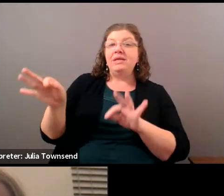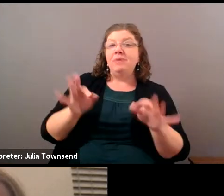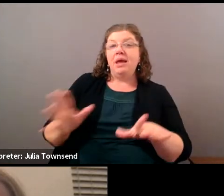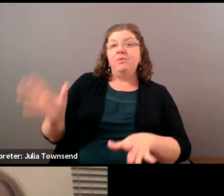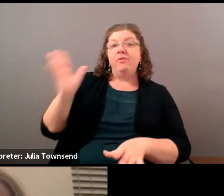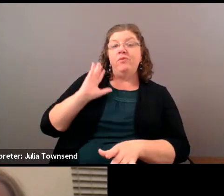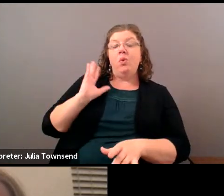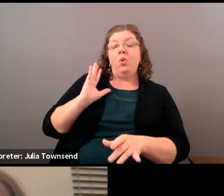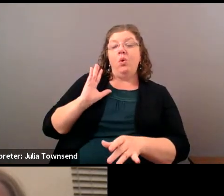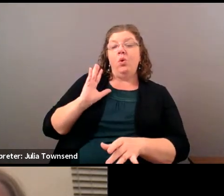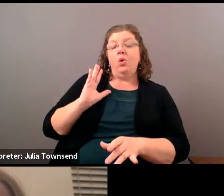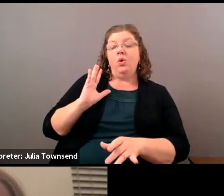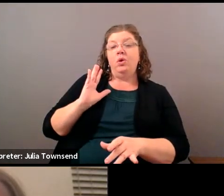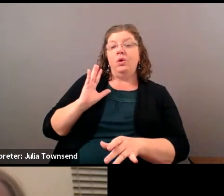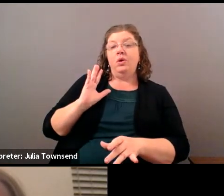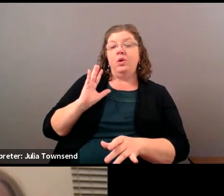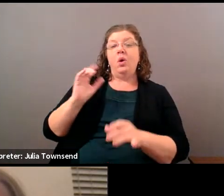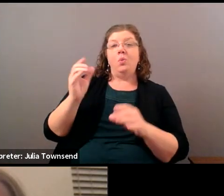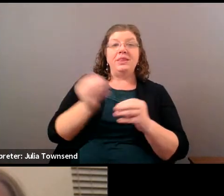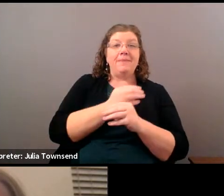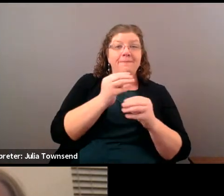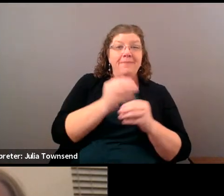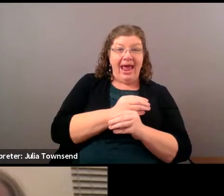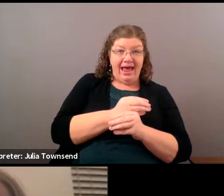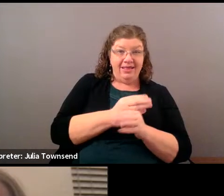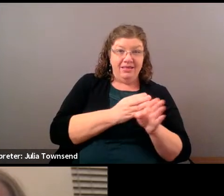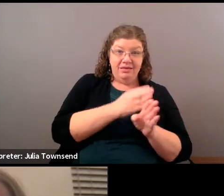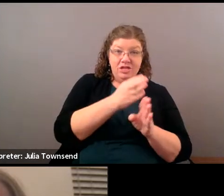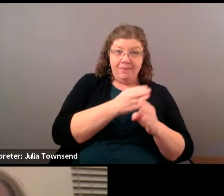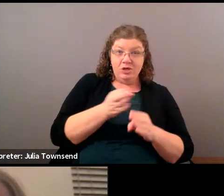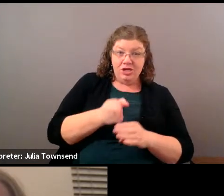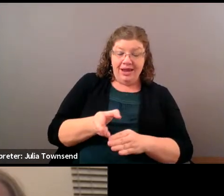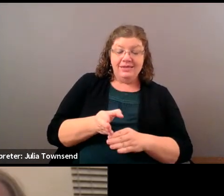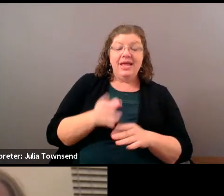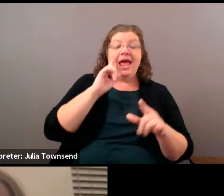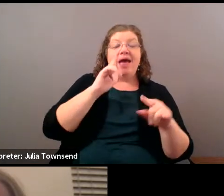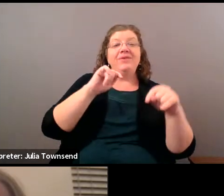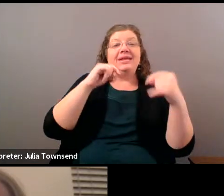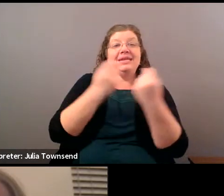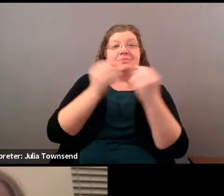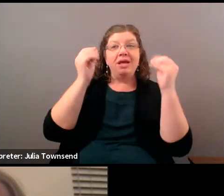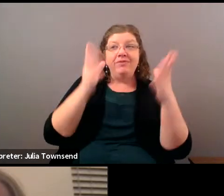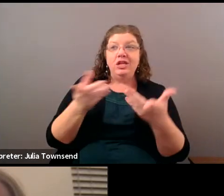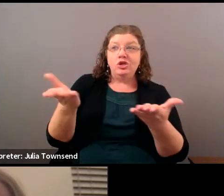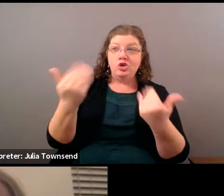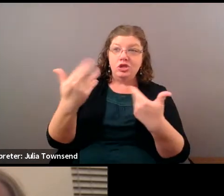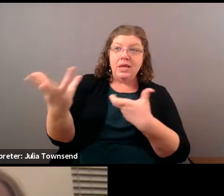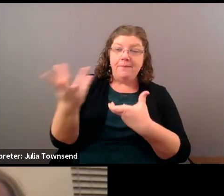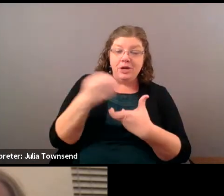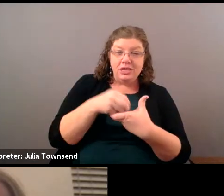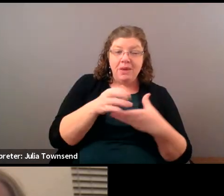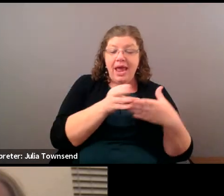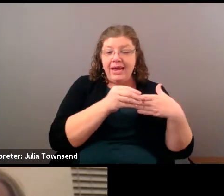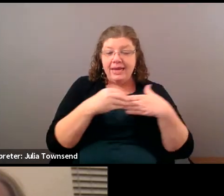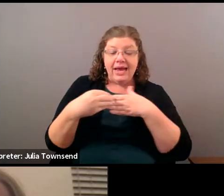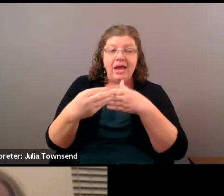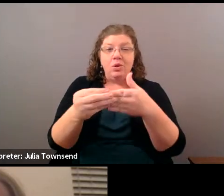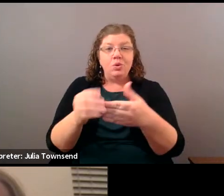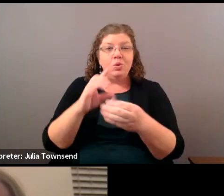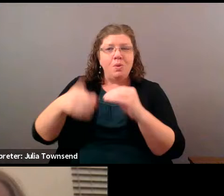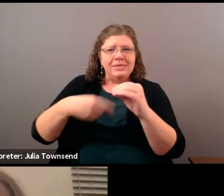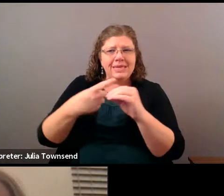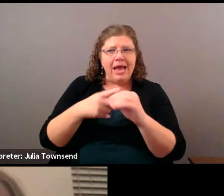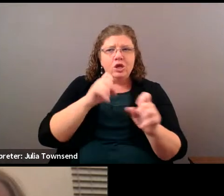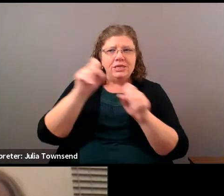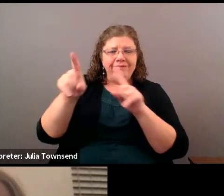math subject, having teams of teachers participate in and be guided through those cycles of inquiry